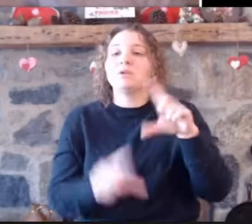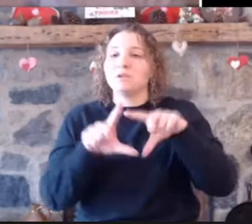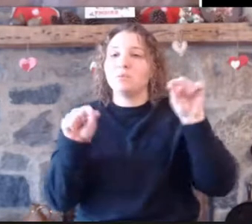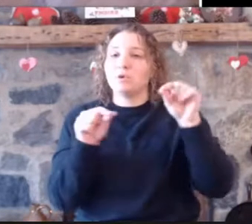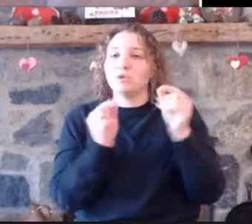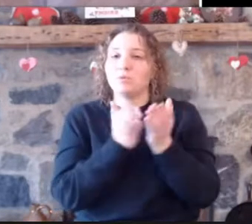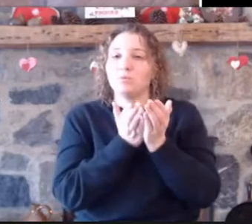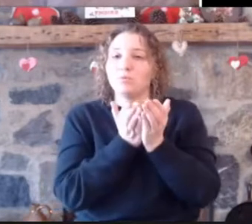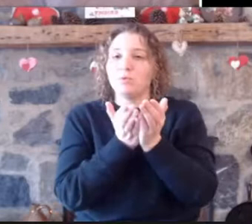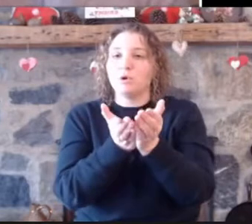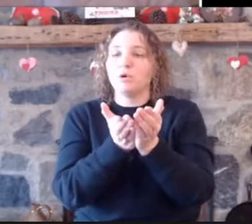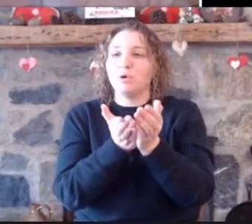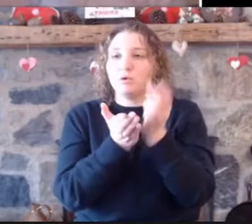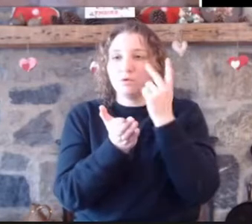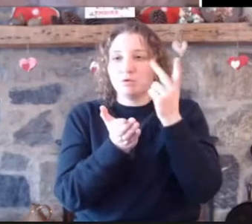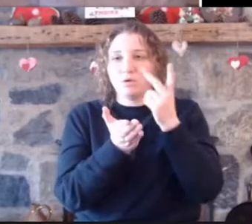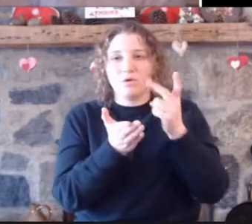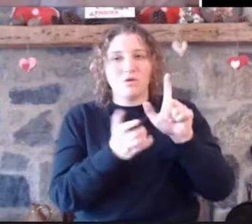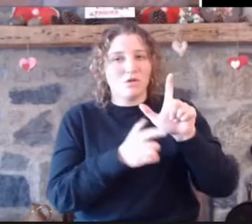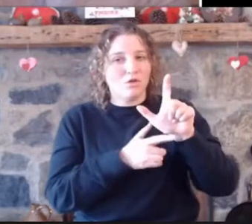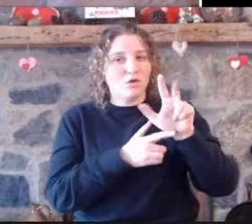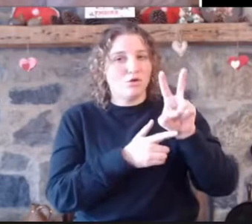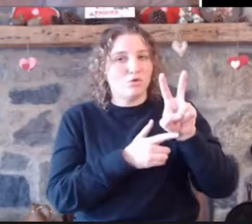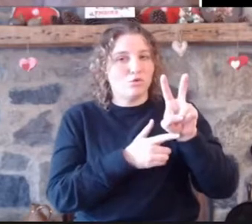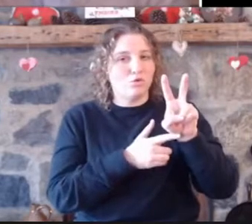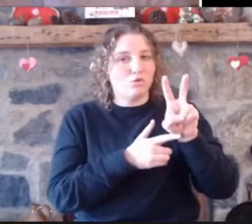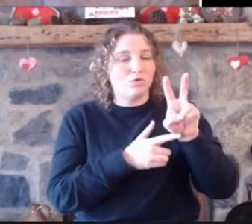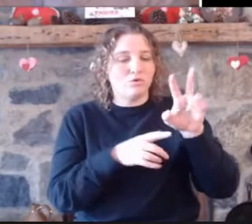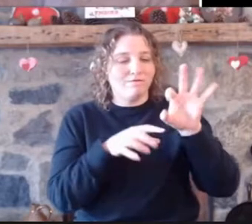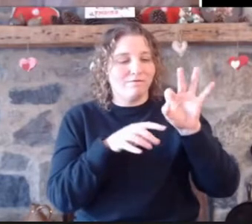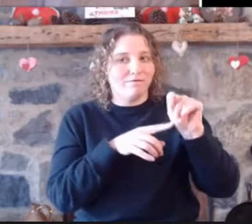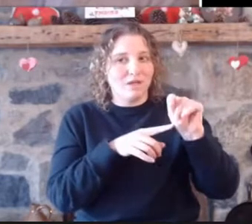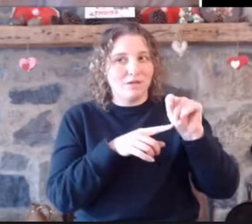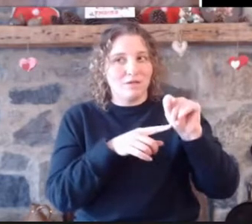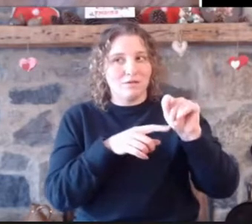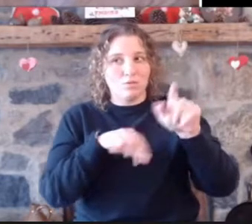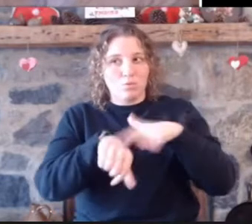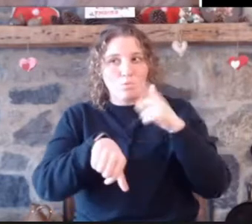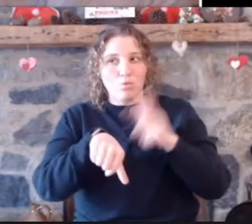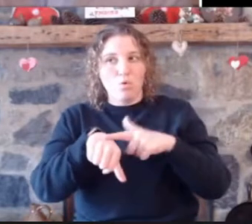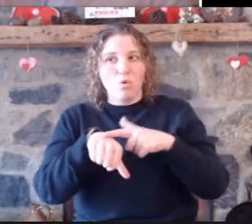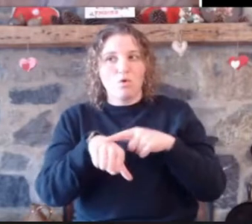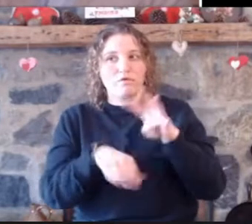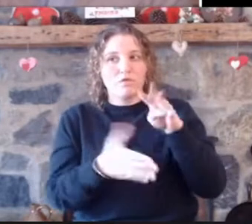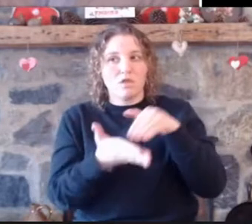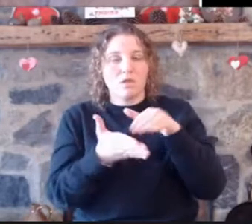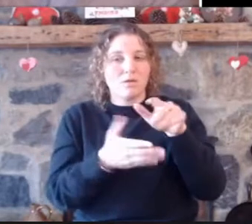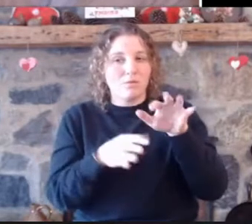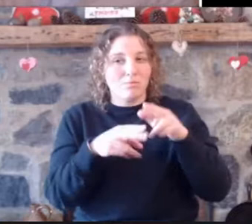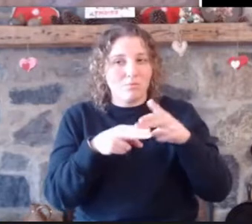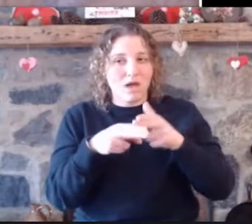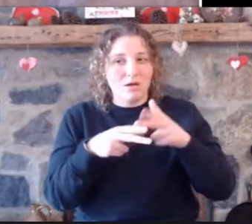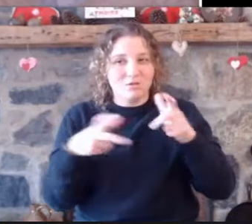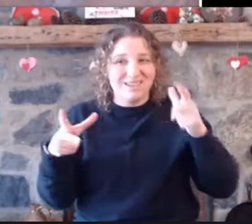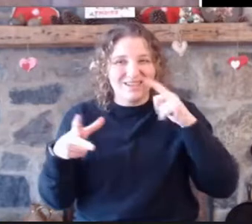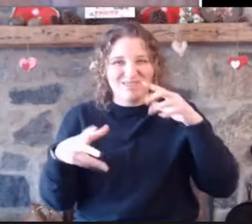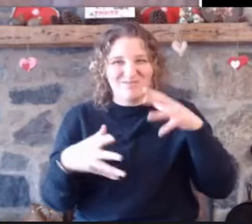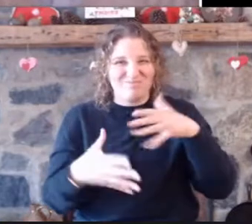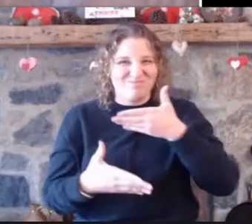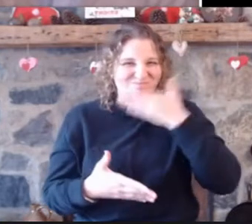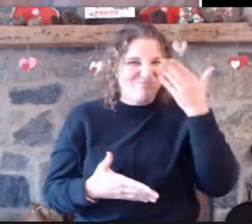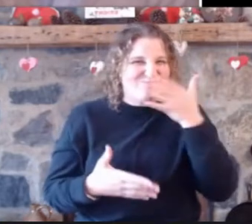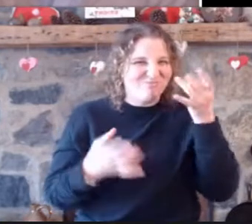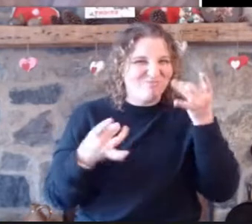in a 32-foot-long object that had weighed 4,000 pounds. They got it from 900 feet down. It was rotting. It